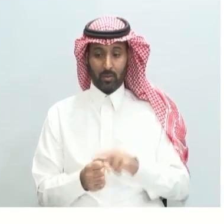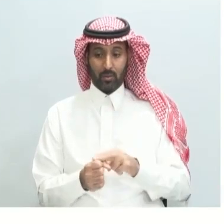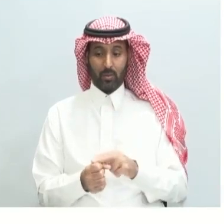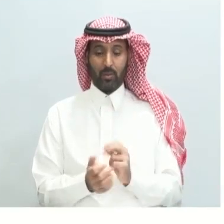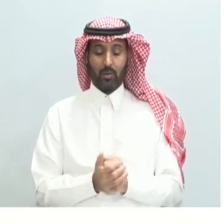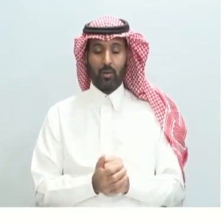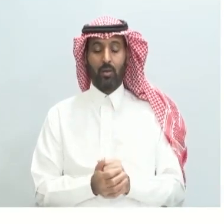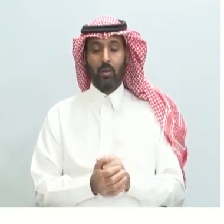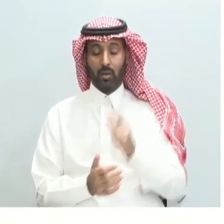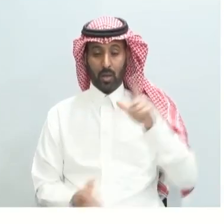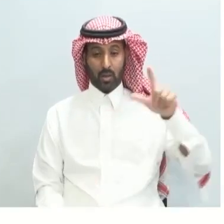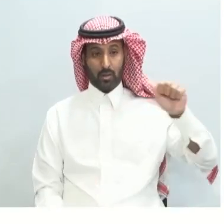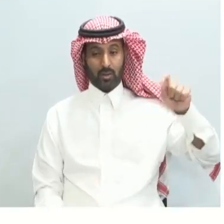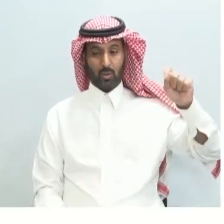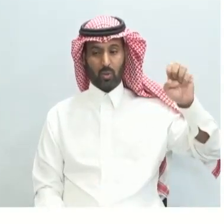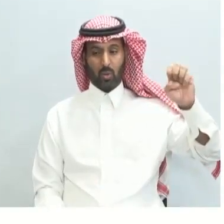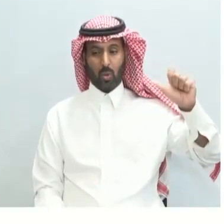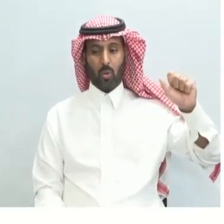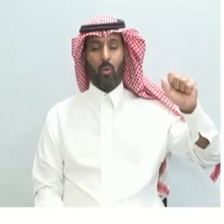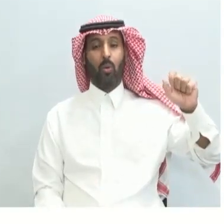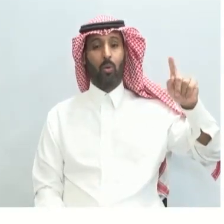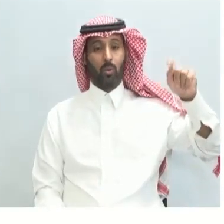time. Late to bed.